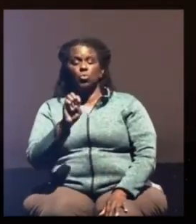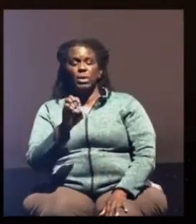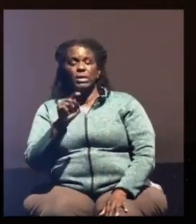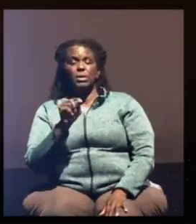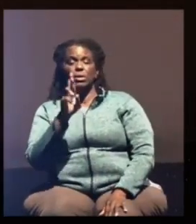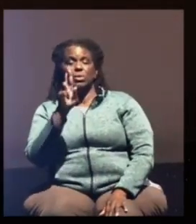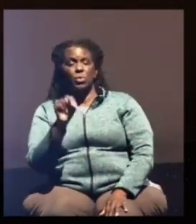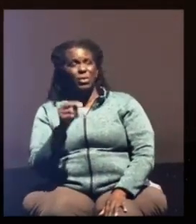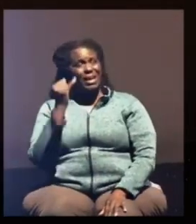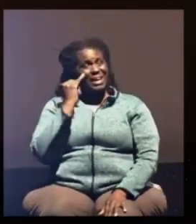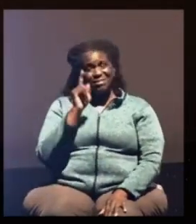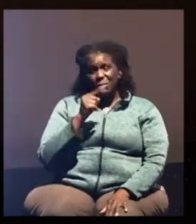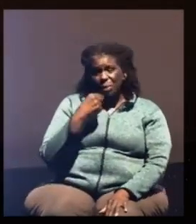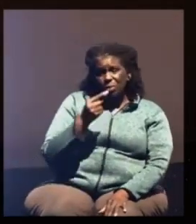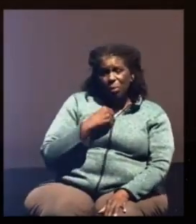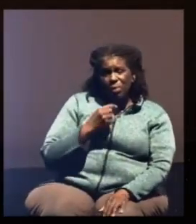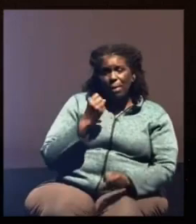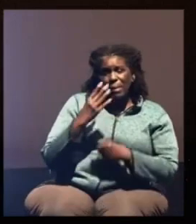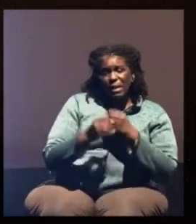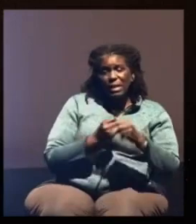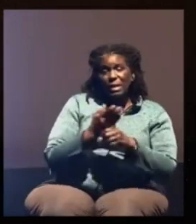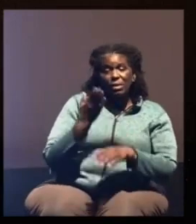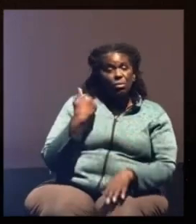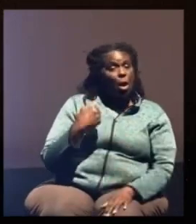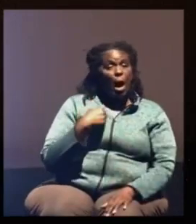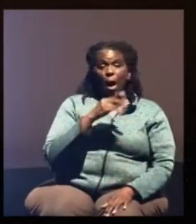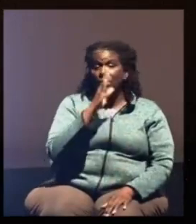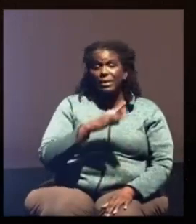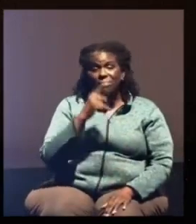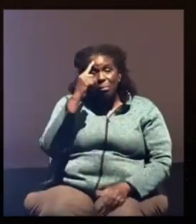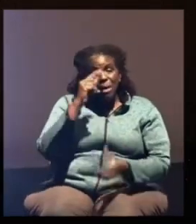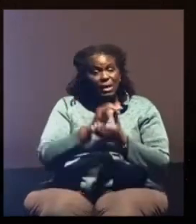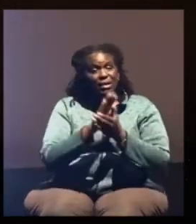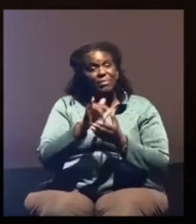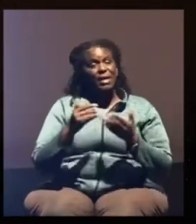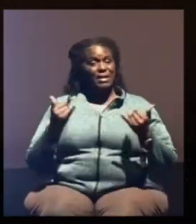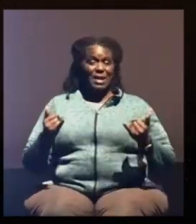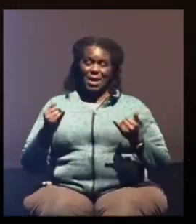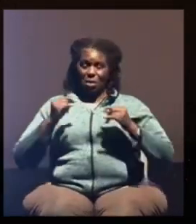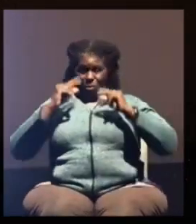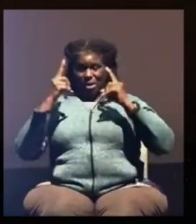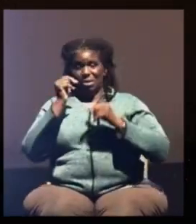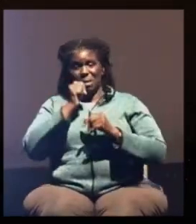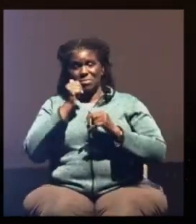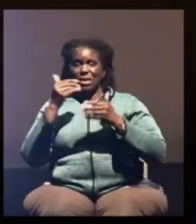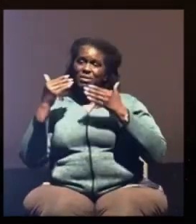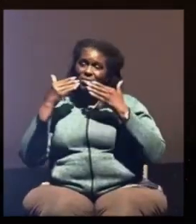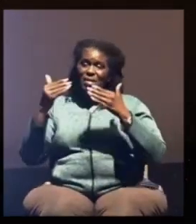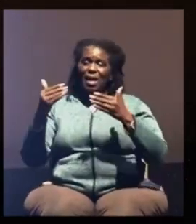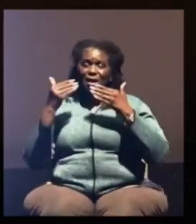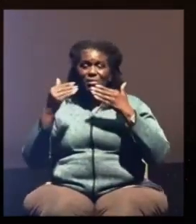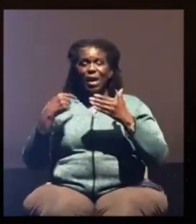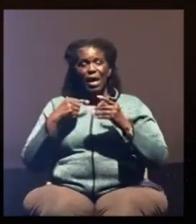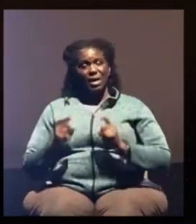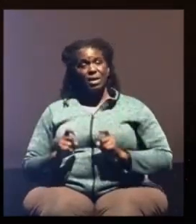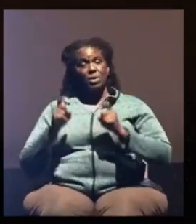was told this years ago, I wouldn't have believed it, but here I am. I wake up every day thankful that I can contribute to the fabric